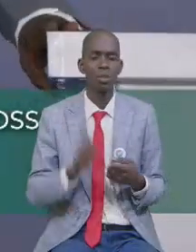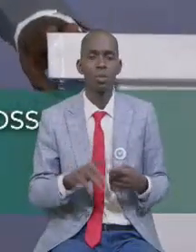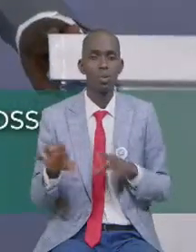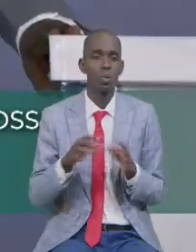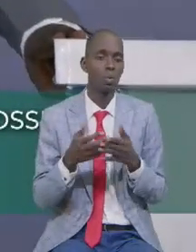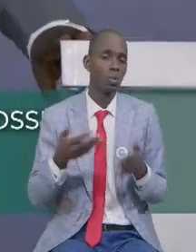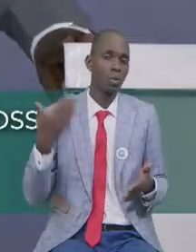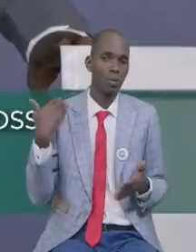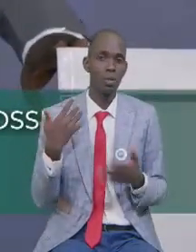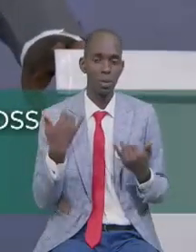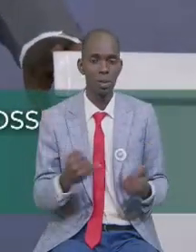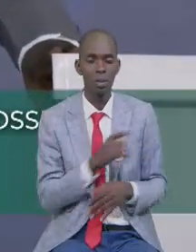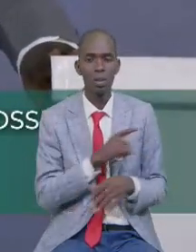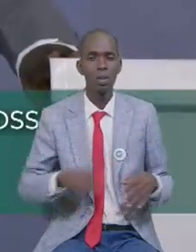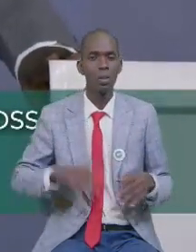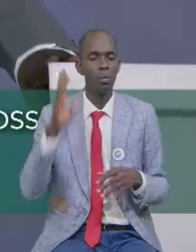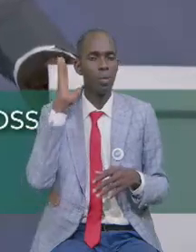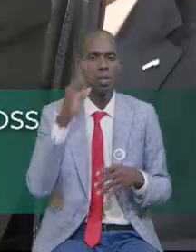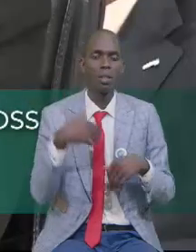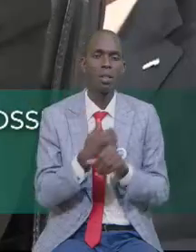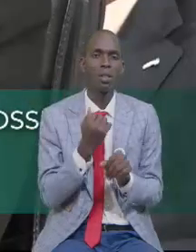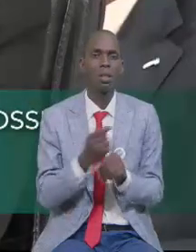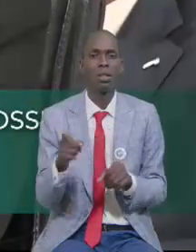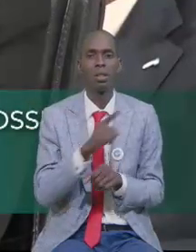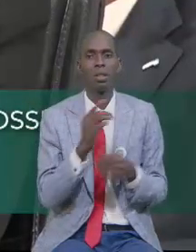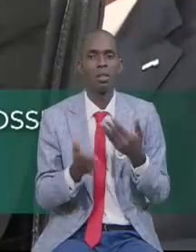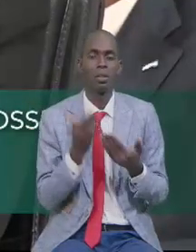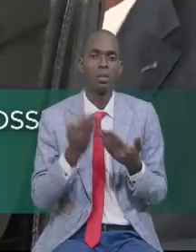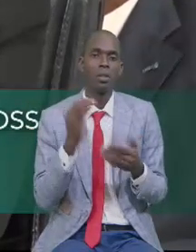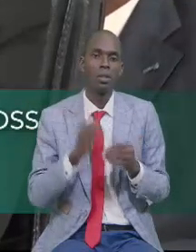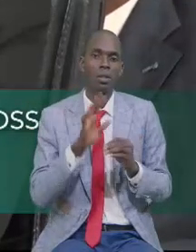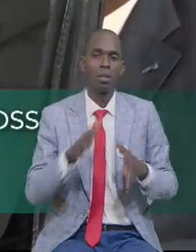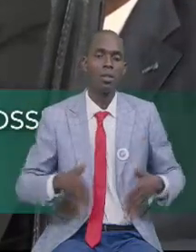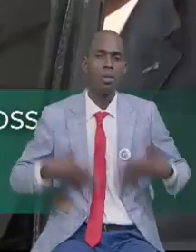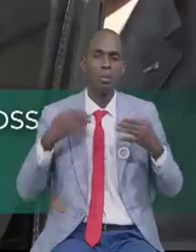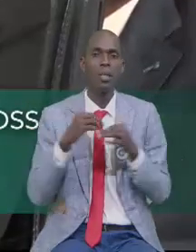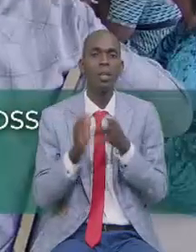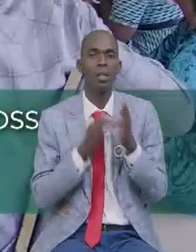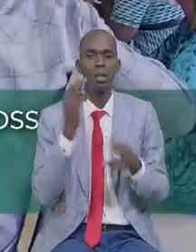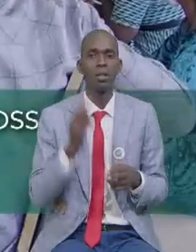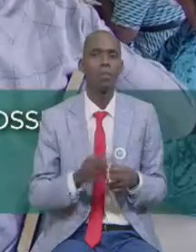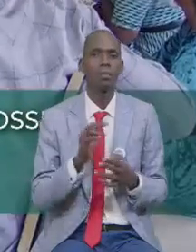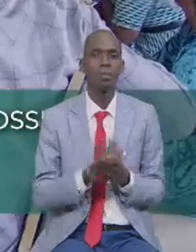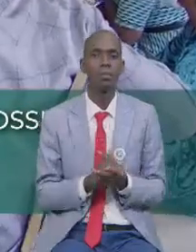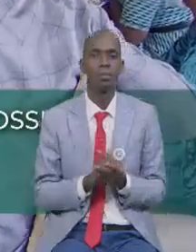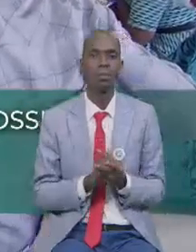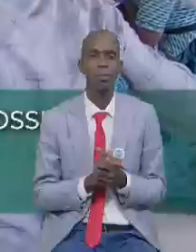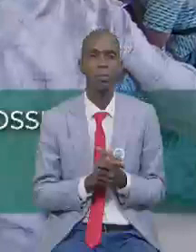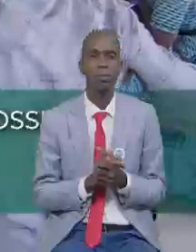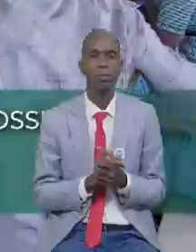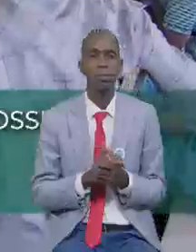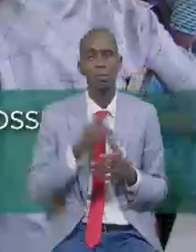the Lord will make them easy in your path in Jesus' name. Because